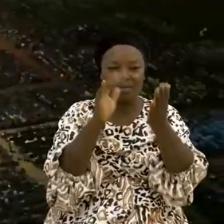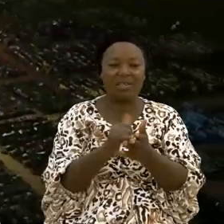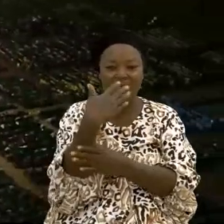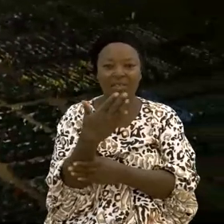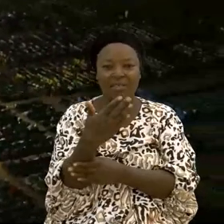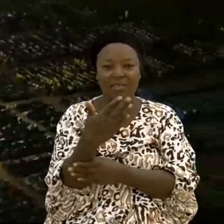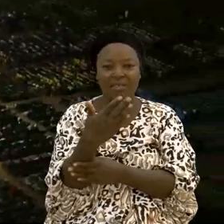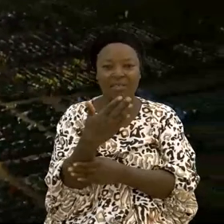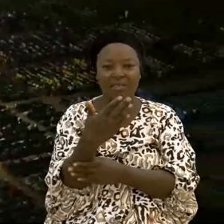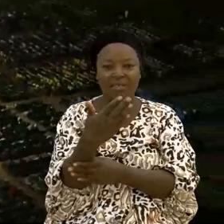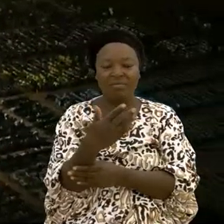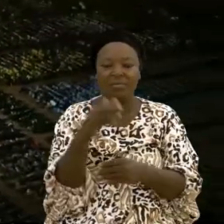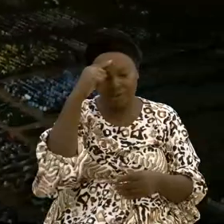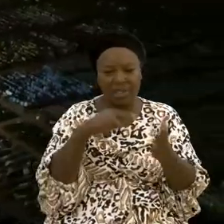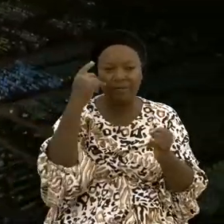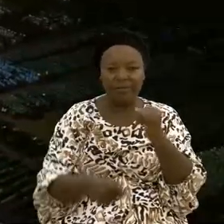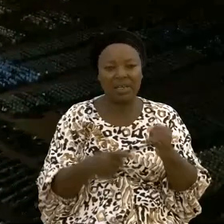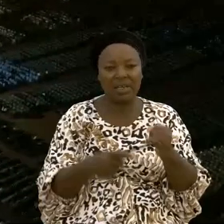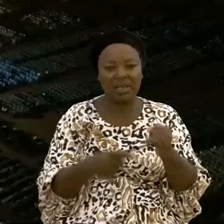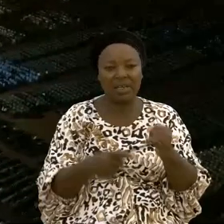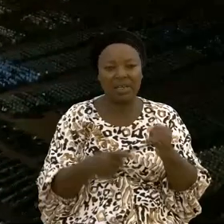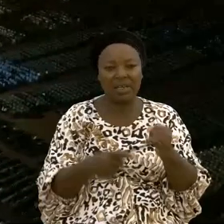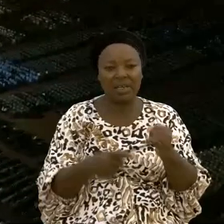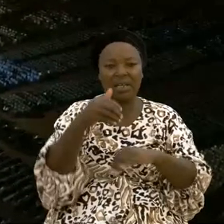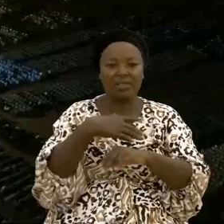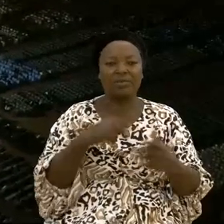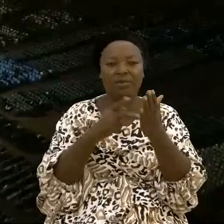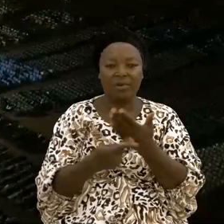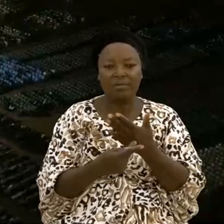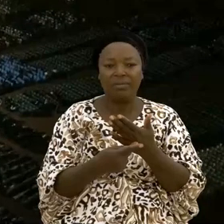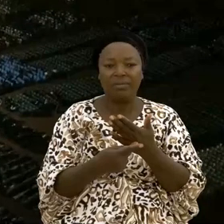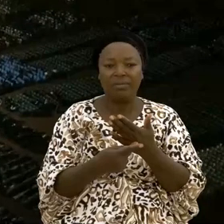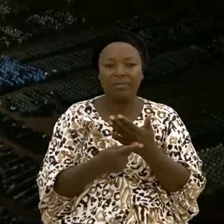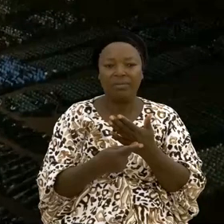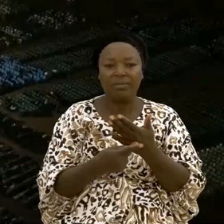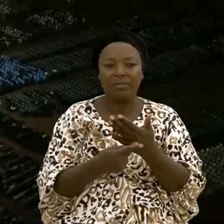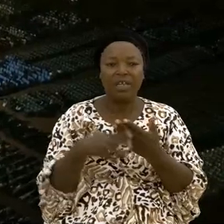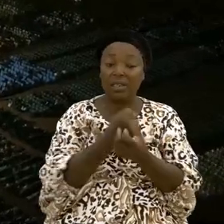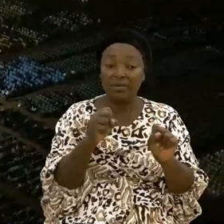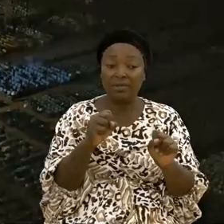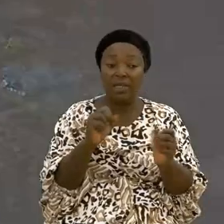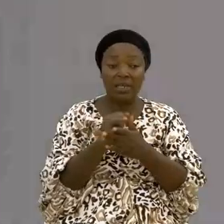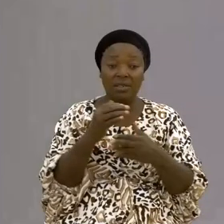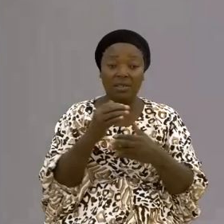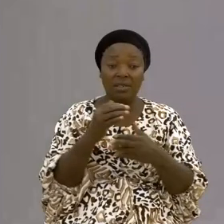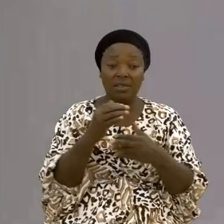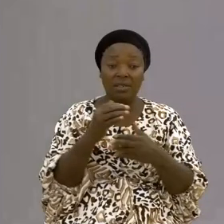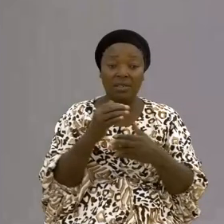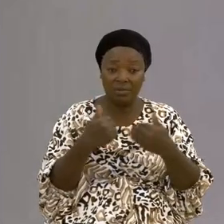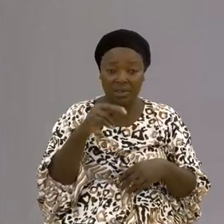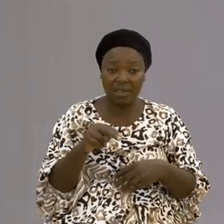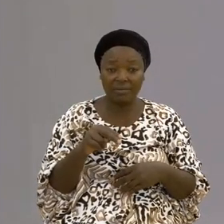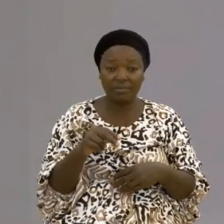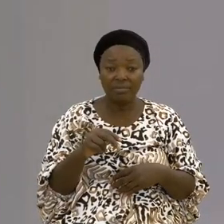hand. There's a final night of the crusade. The salvation you have missed, the